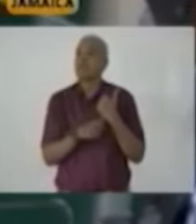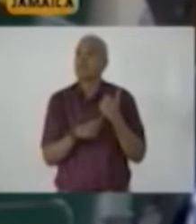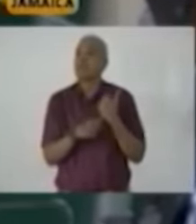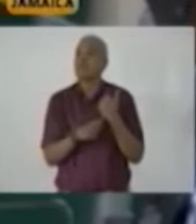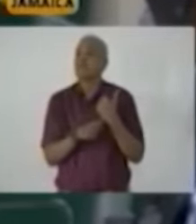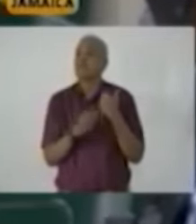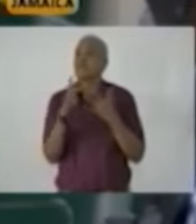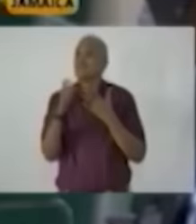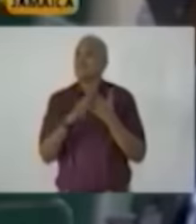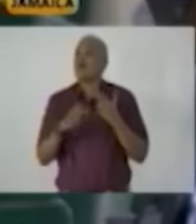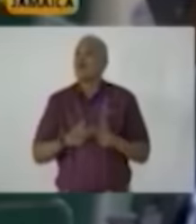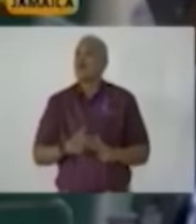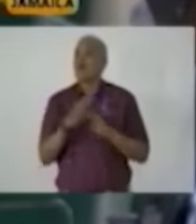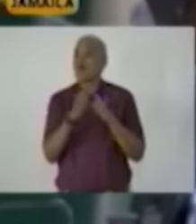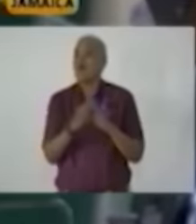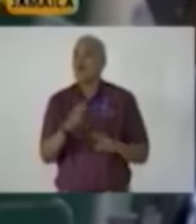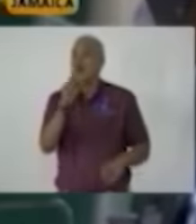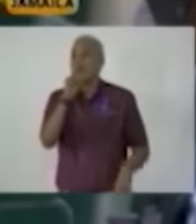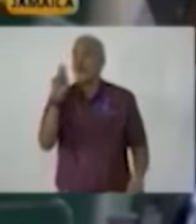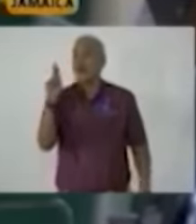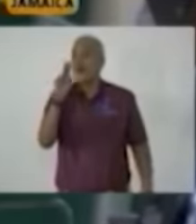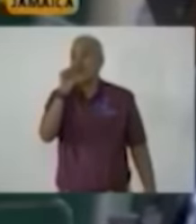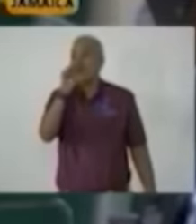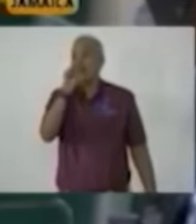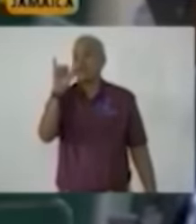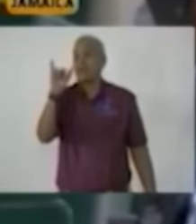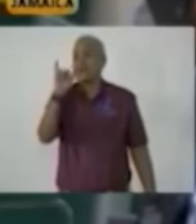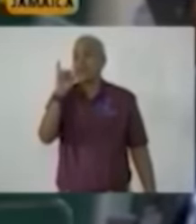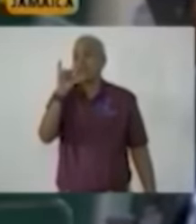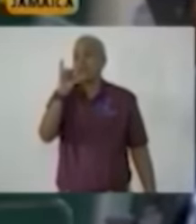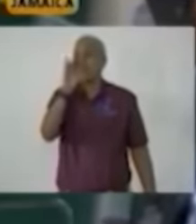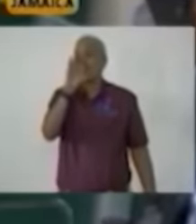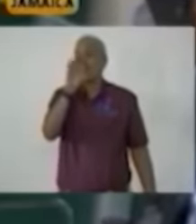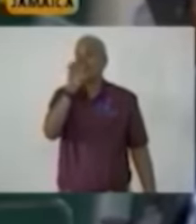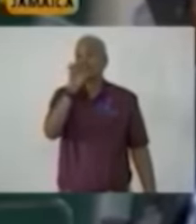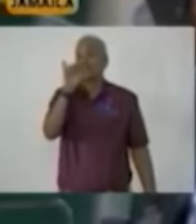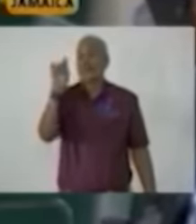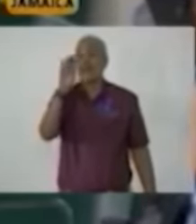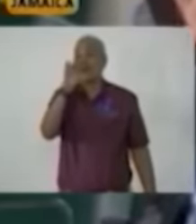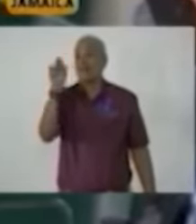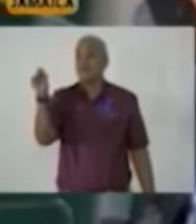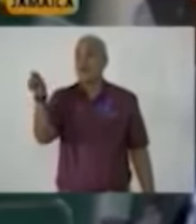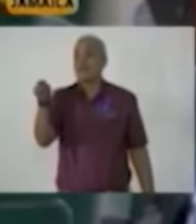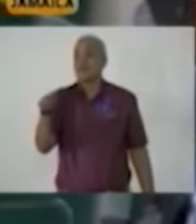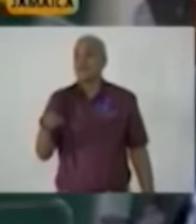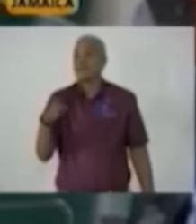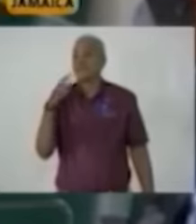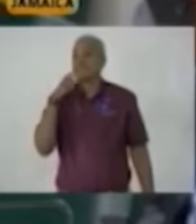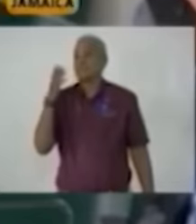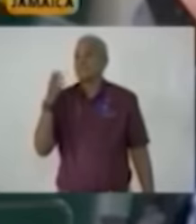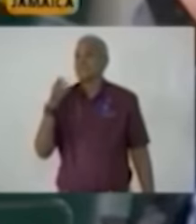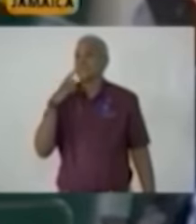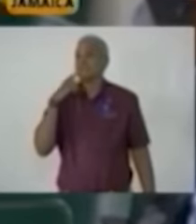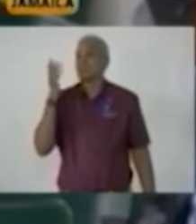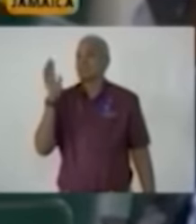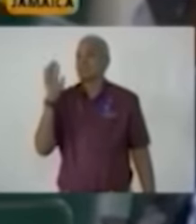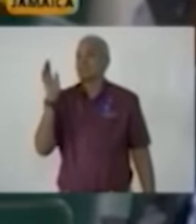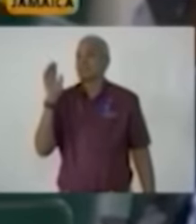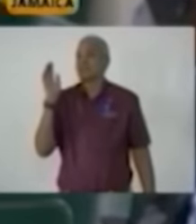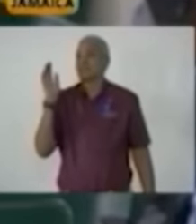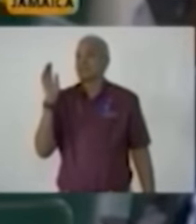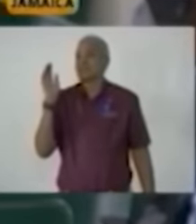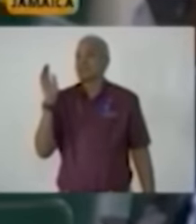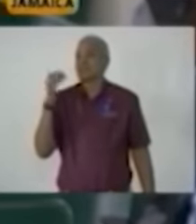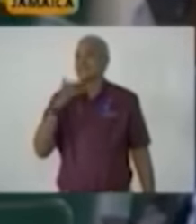And we call him Dr. Teddy Barks, or Teddy for short. And Madam Speaker, he's right up there in the gallery. If our members